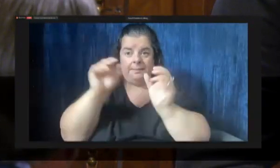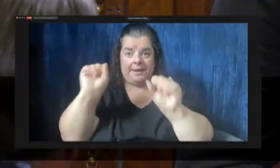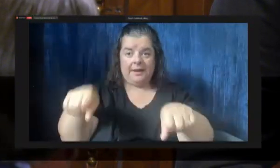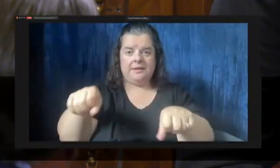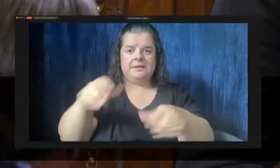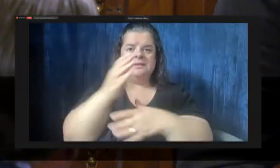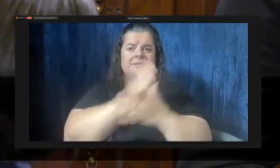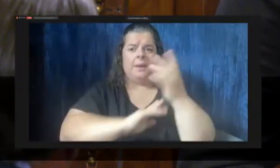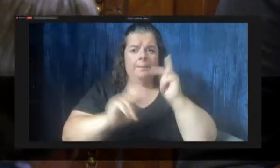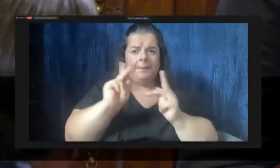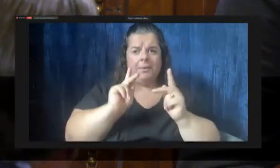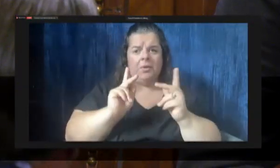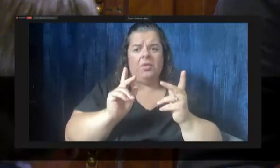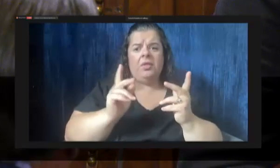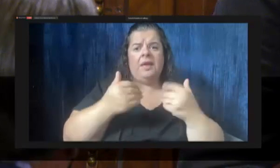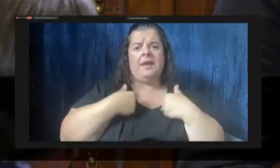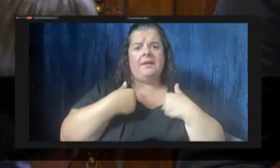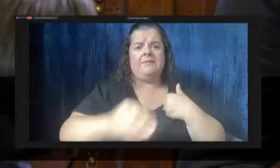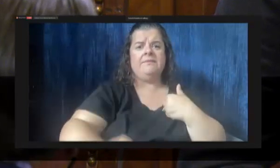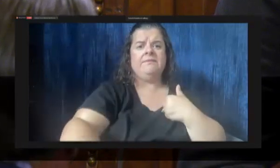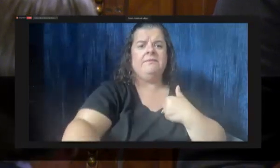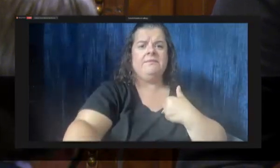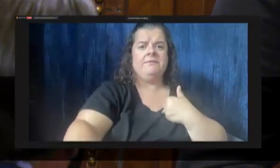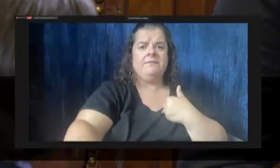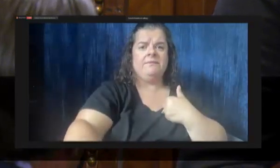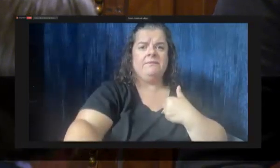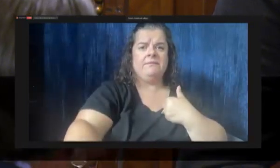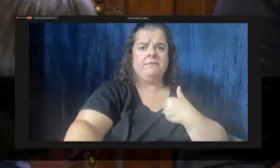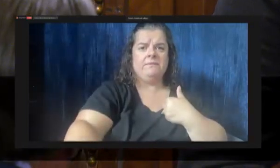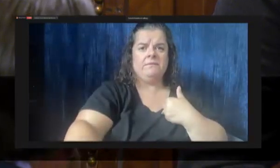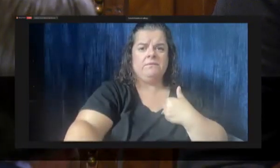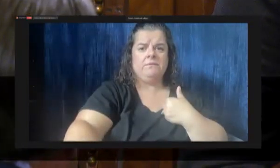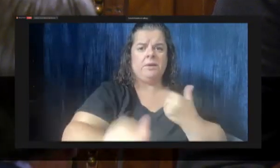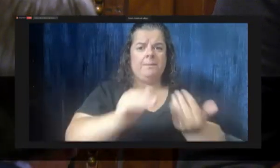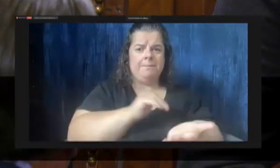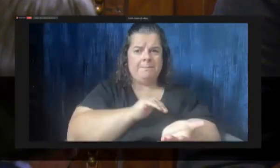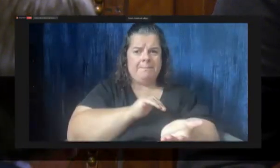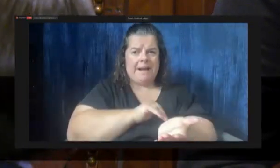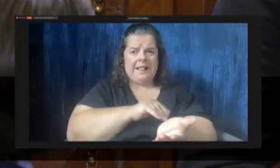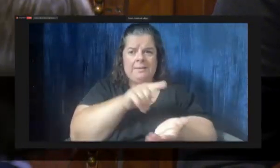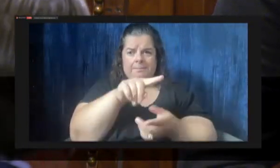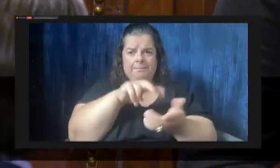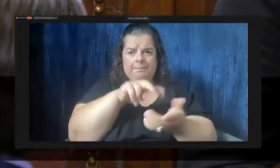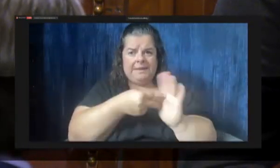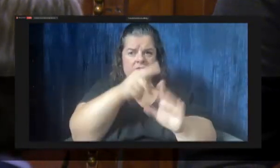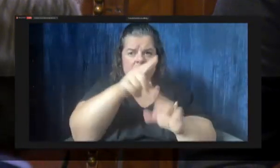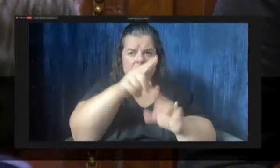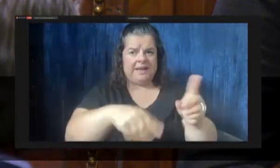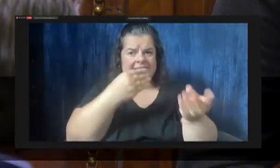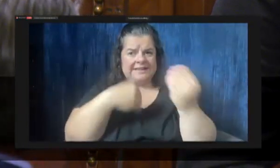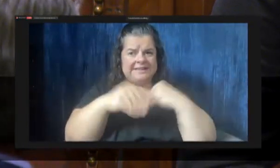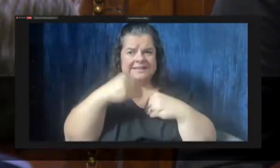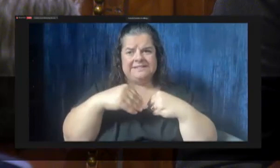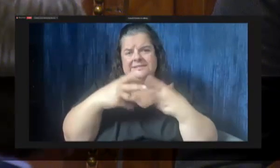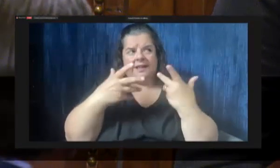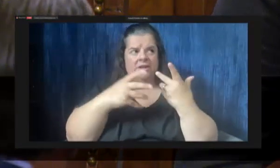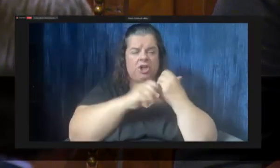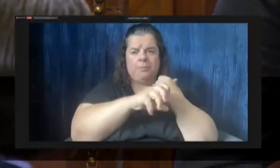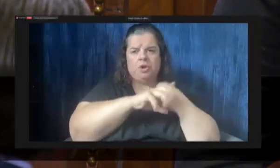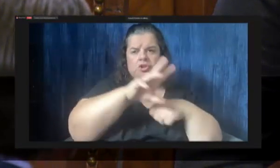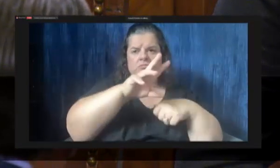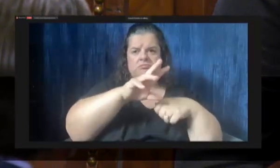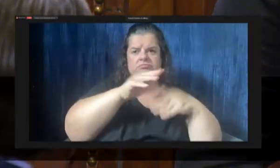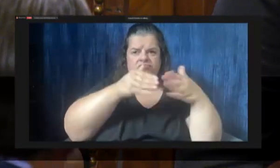people have medical reasons that mean they can't eat commercialized meat. And so the Game Commission is